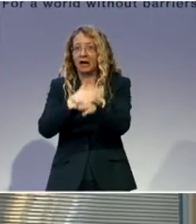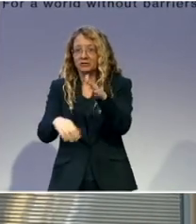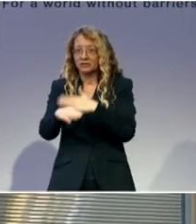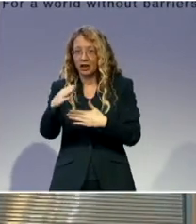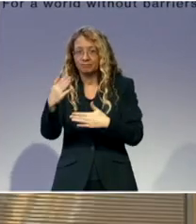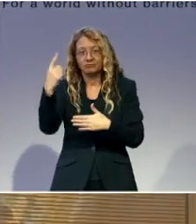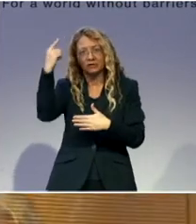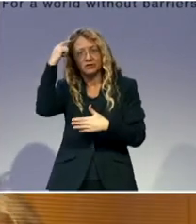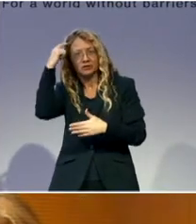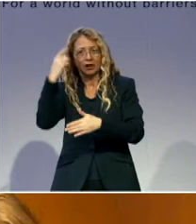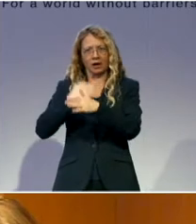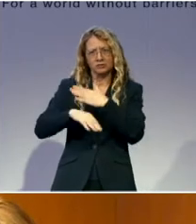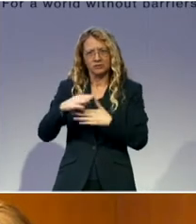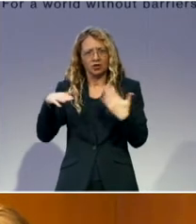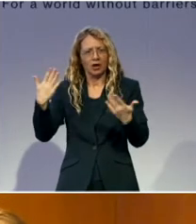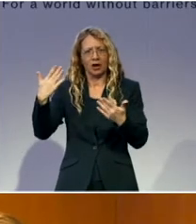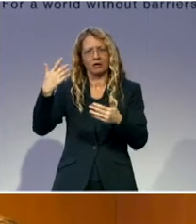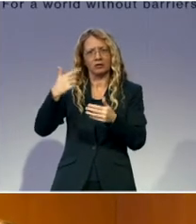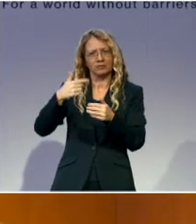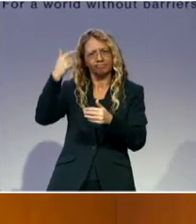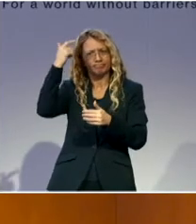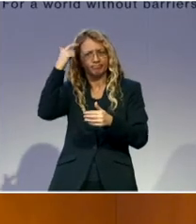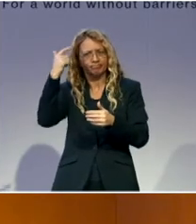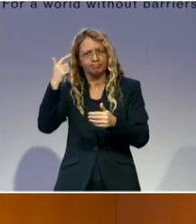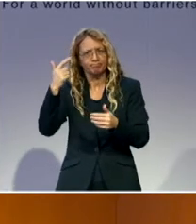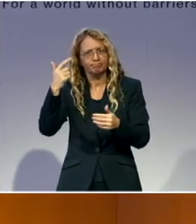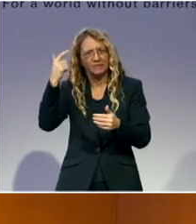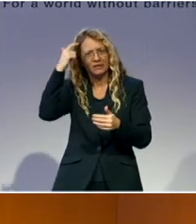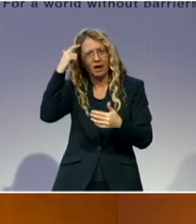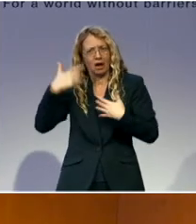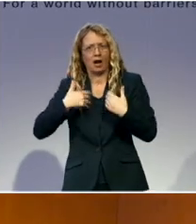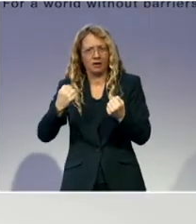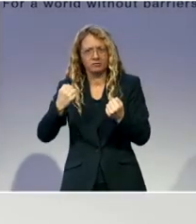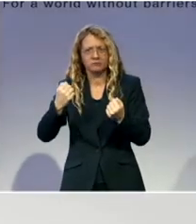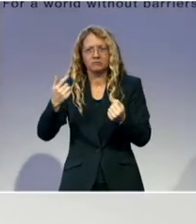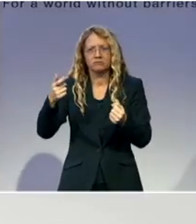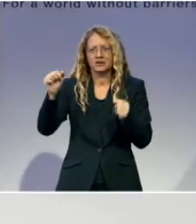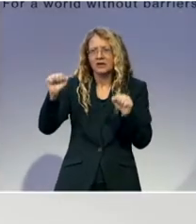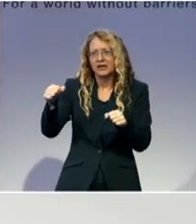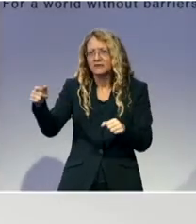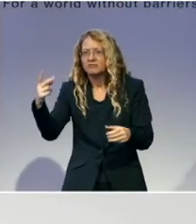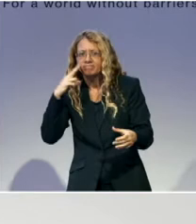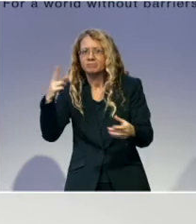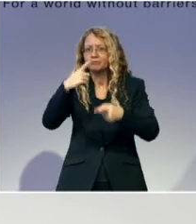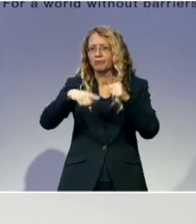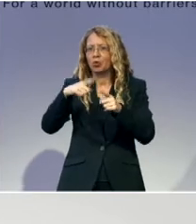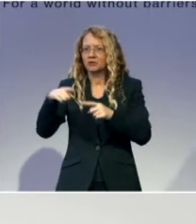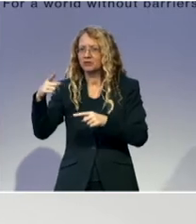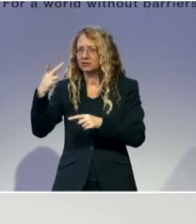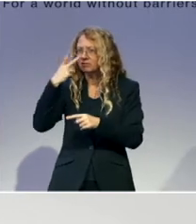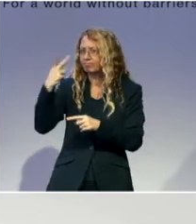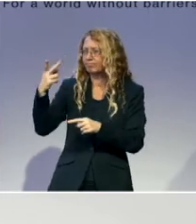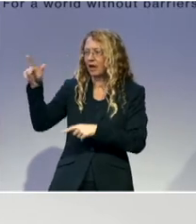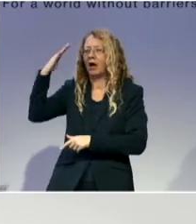disabilities to the attention of all political parties and Spain's Central Election Committee.